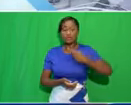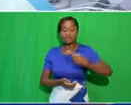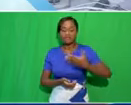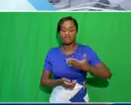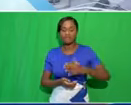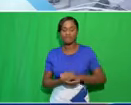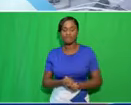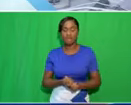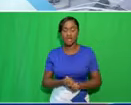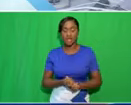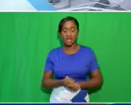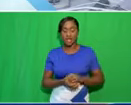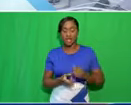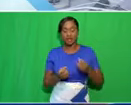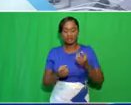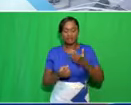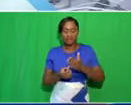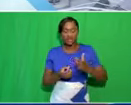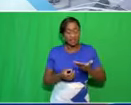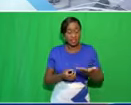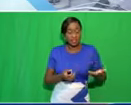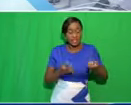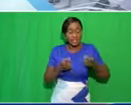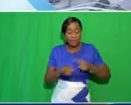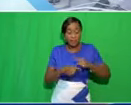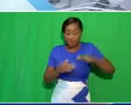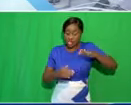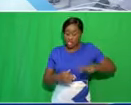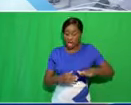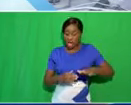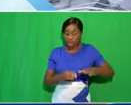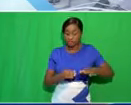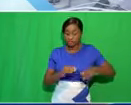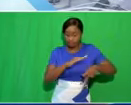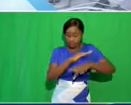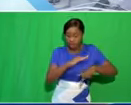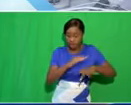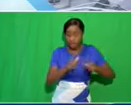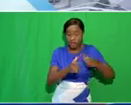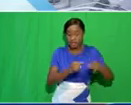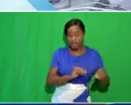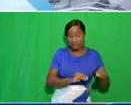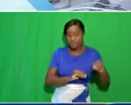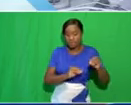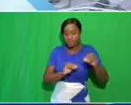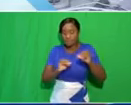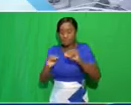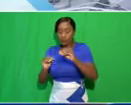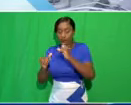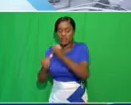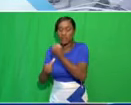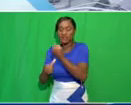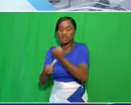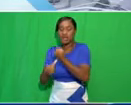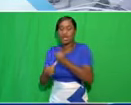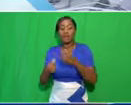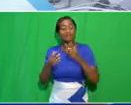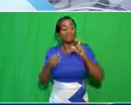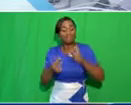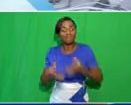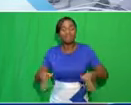that transition, the number of things that happen within that transition, it is important for us to manage the transition